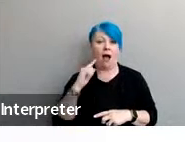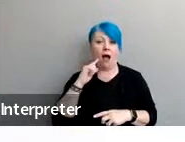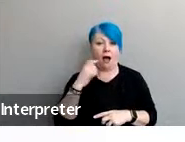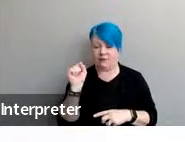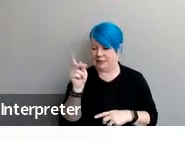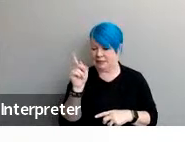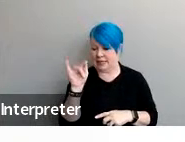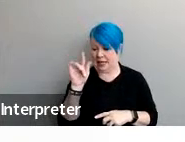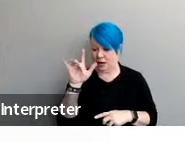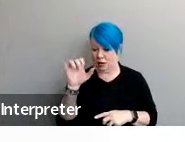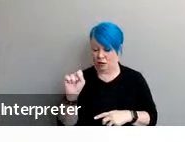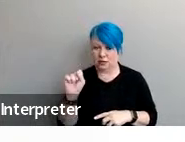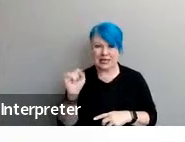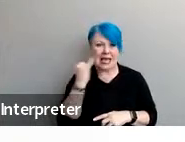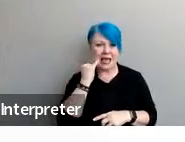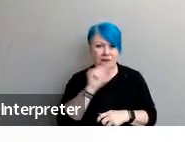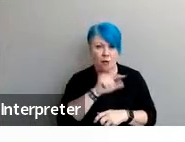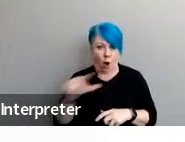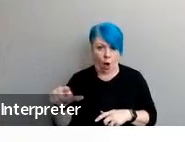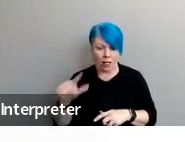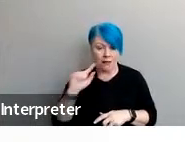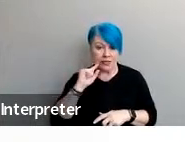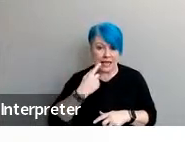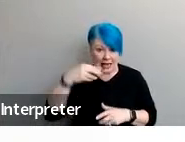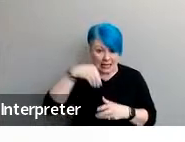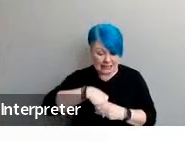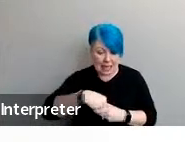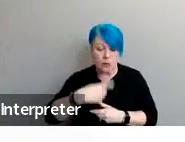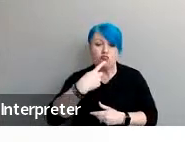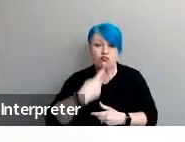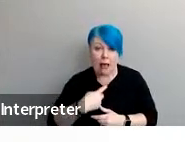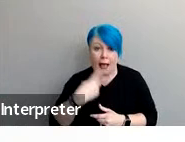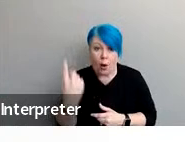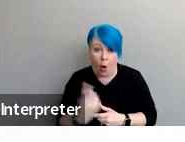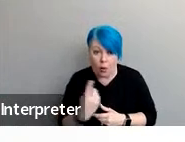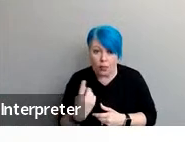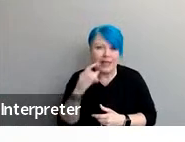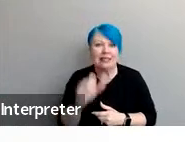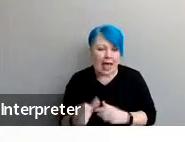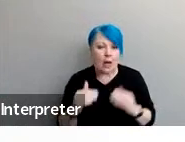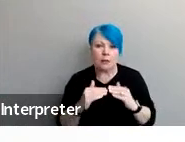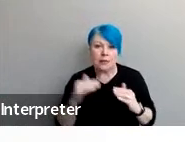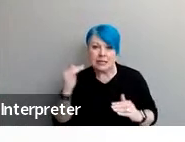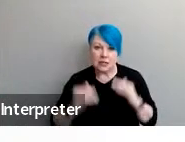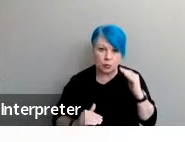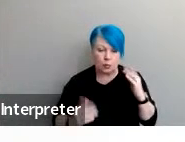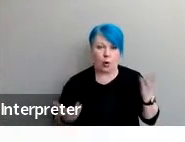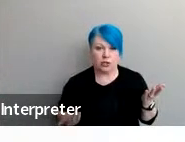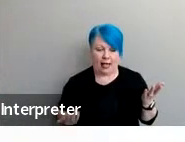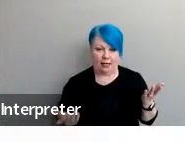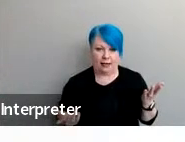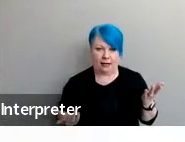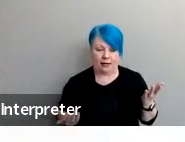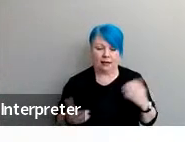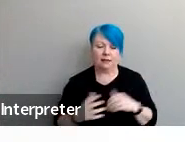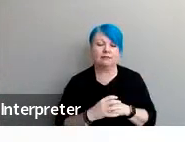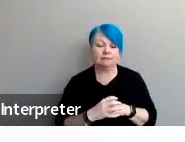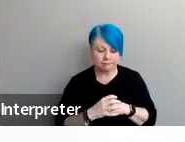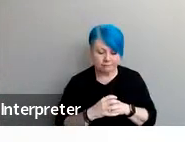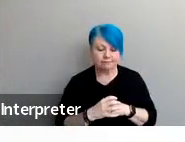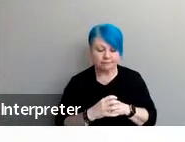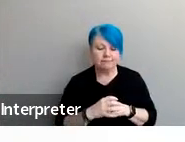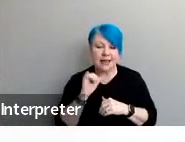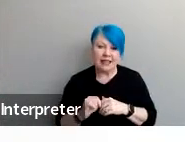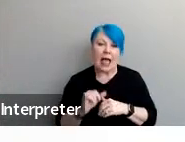were red, it would be disproportionate because of too big or too small. And so understanding that is the driving force as we do the work